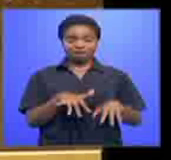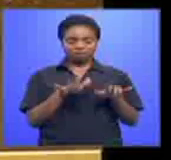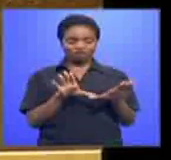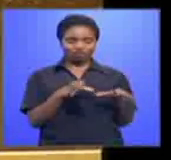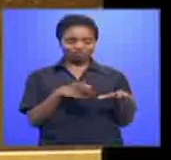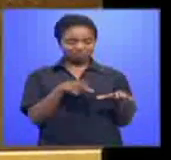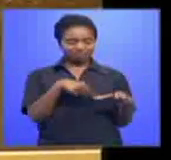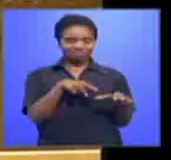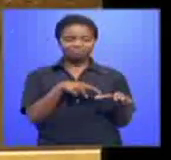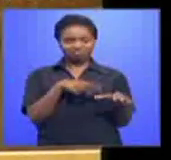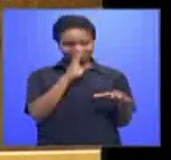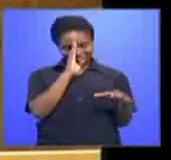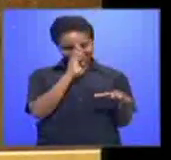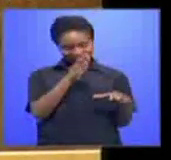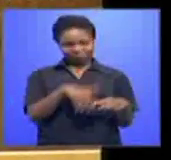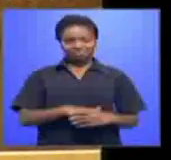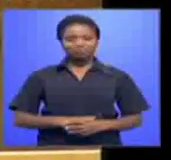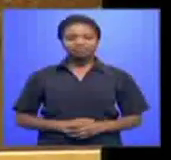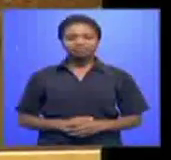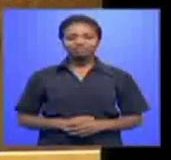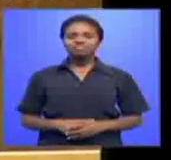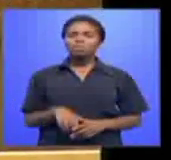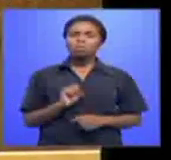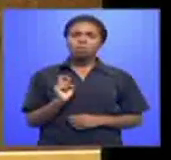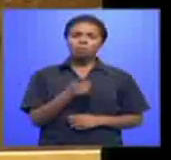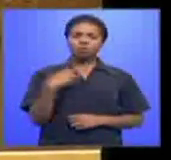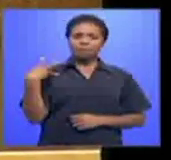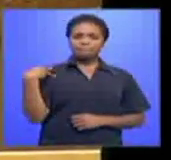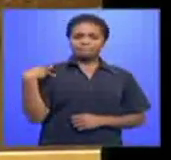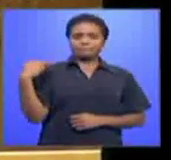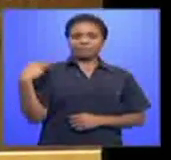Forum, Honorable